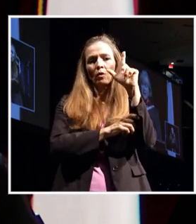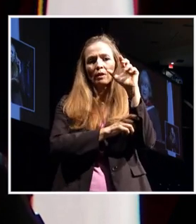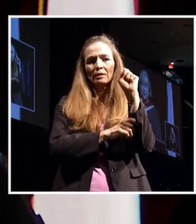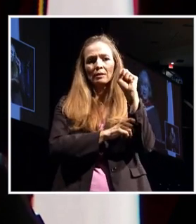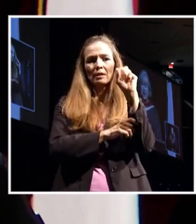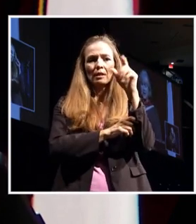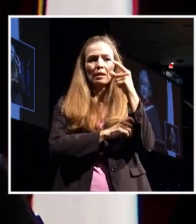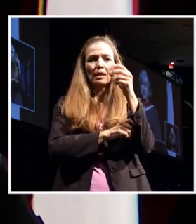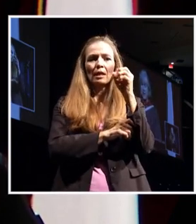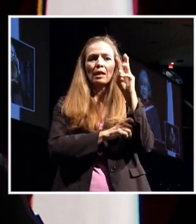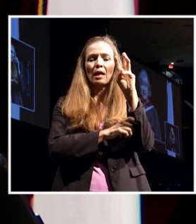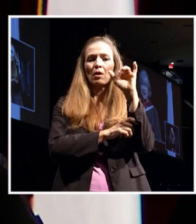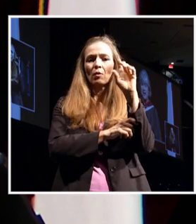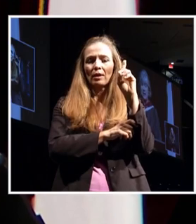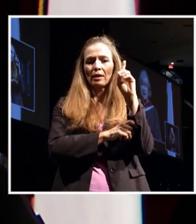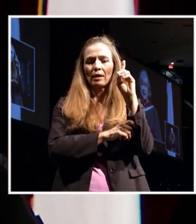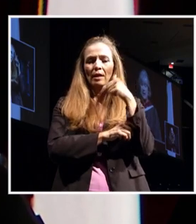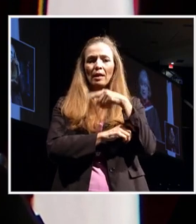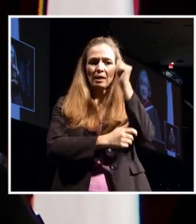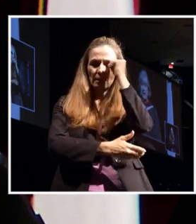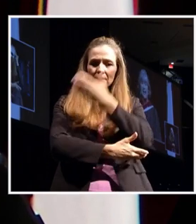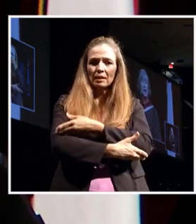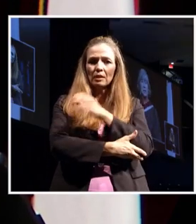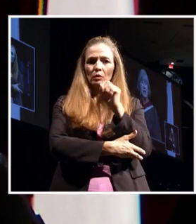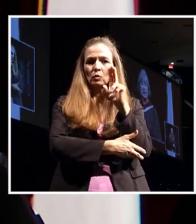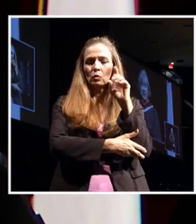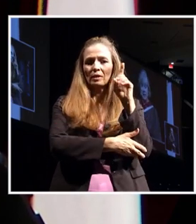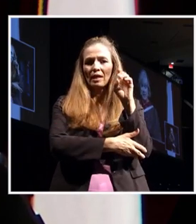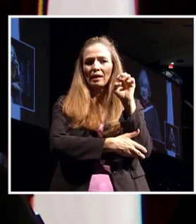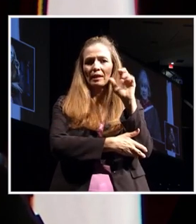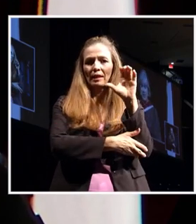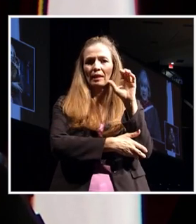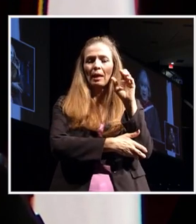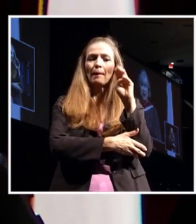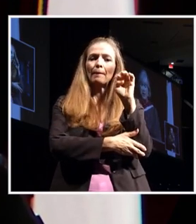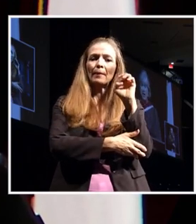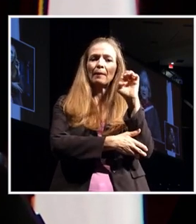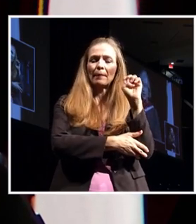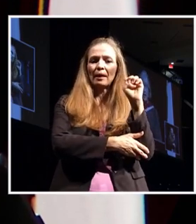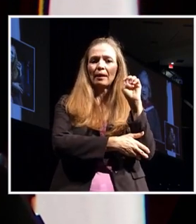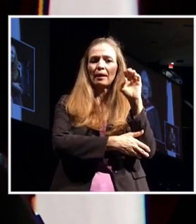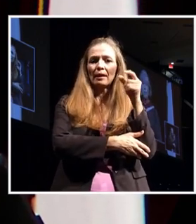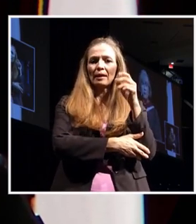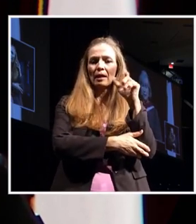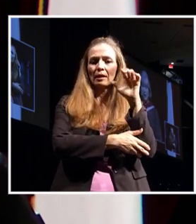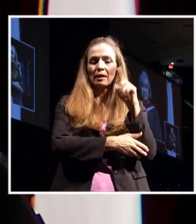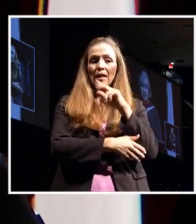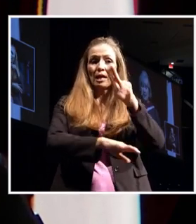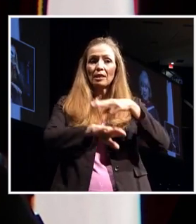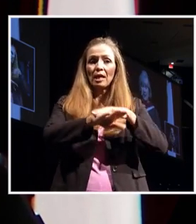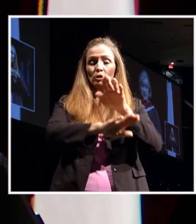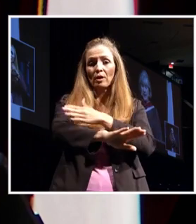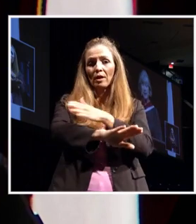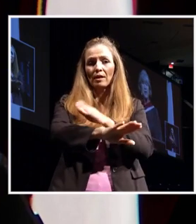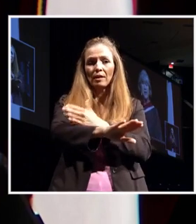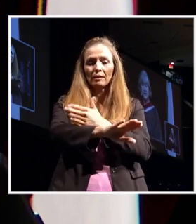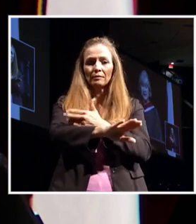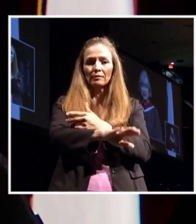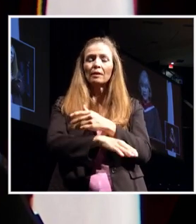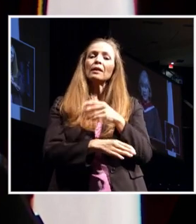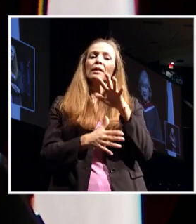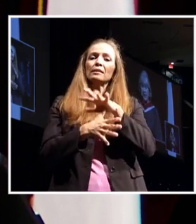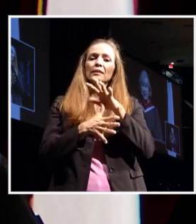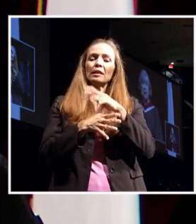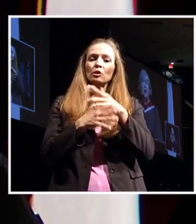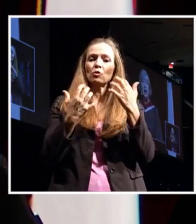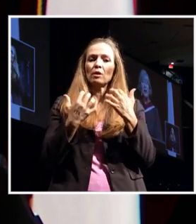Gowed, Senior Council President and the son of Sadeki and Mimi Gowed. Our national anthem will then be led by the Cypress Lakes